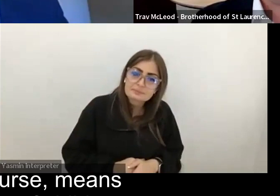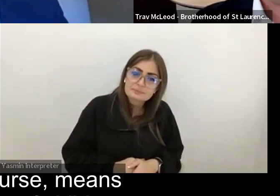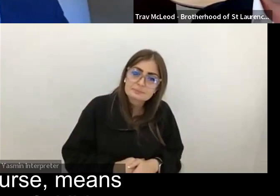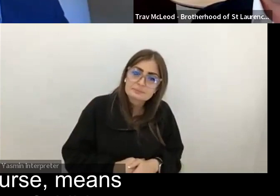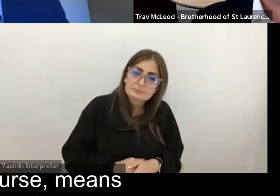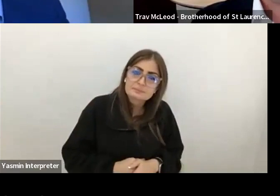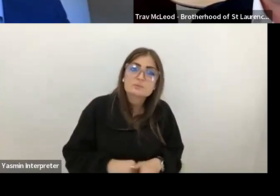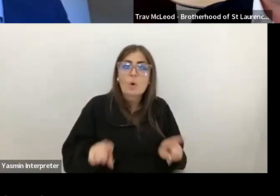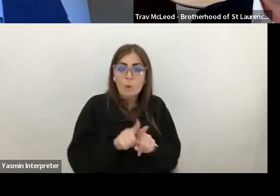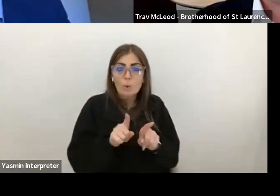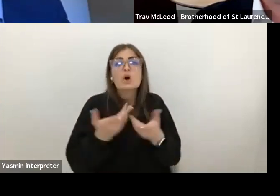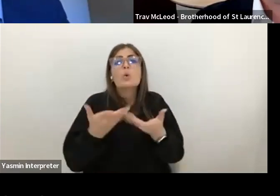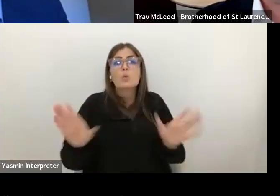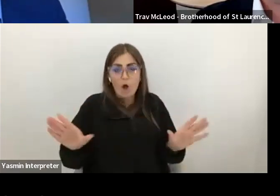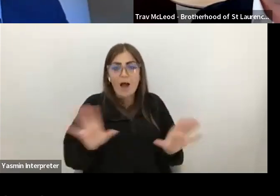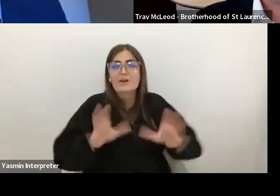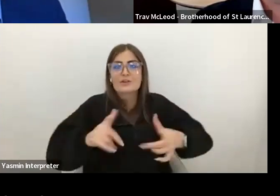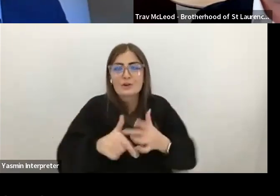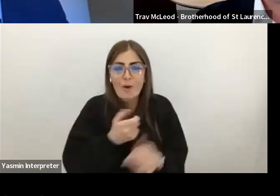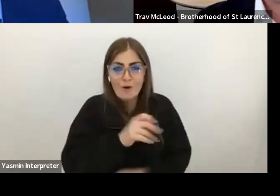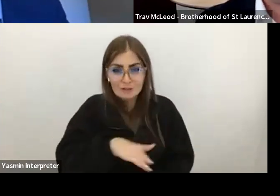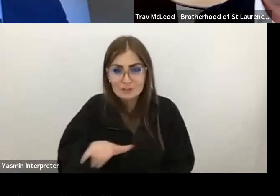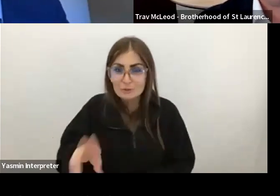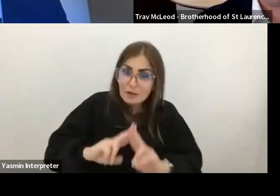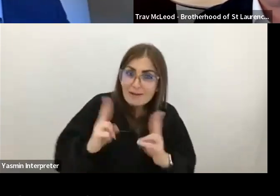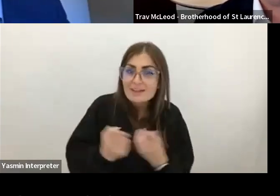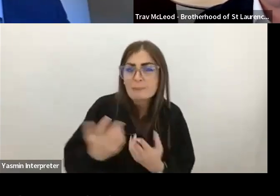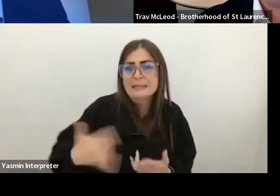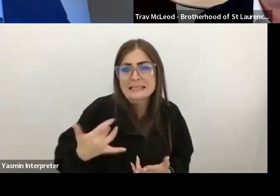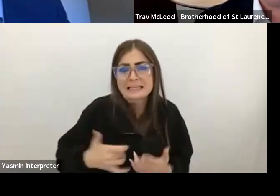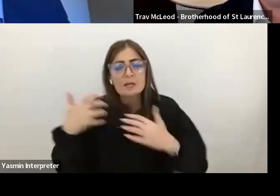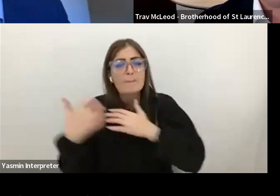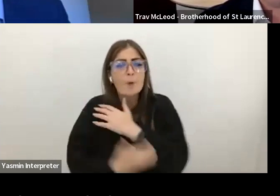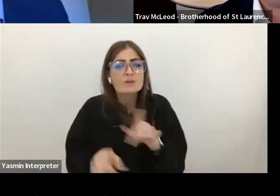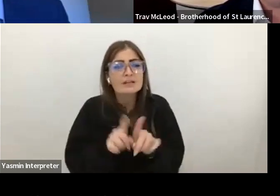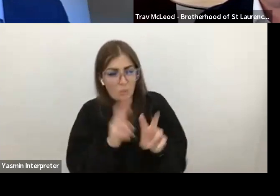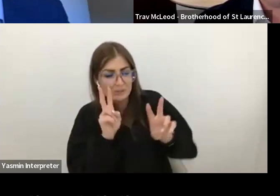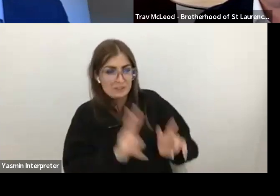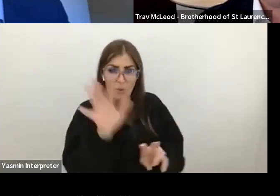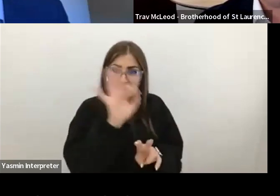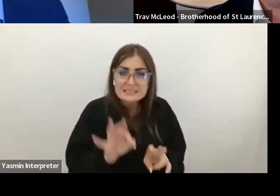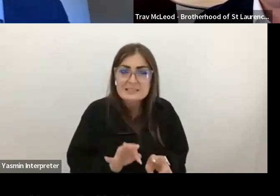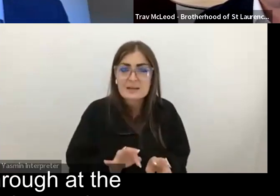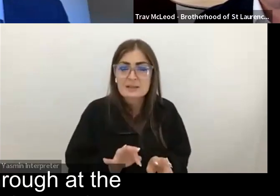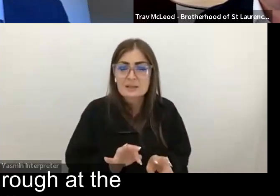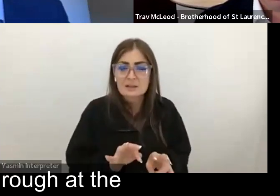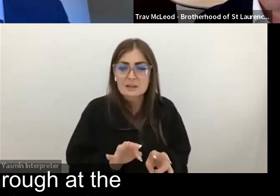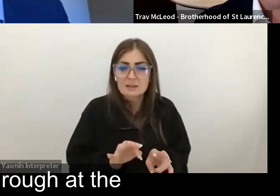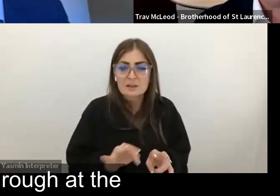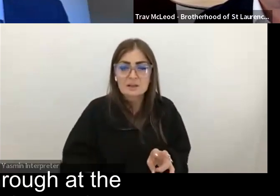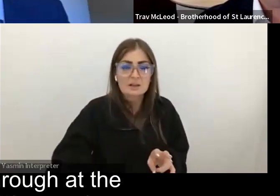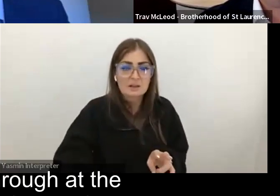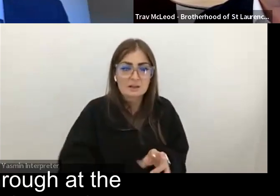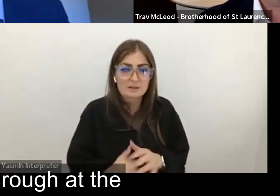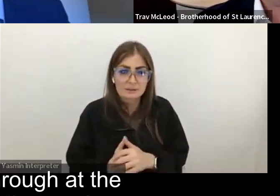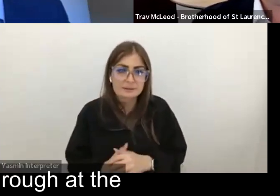group of children and families living in poverty. And we all saw the statistics, or many of us saw the statistics that rolled